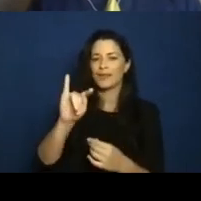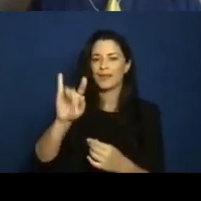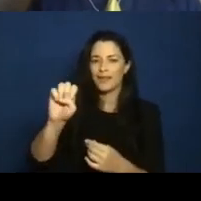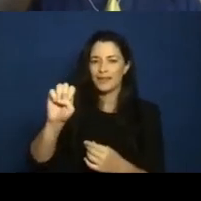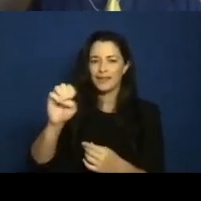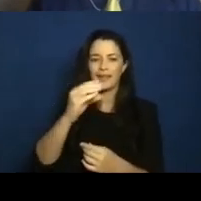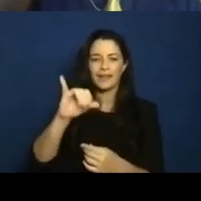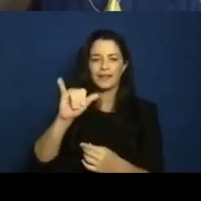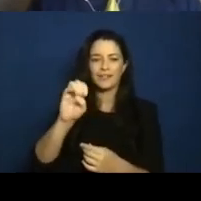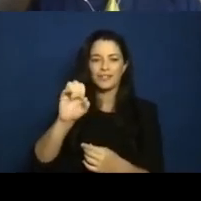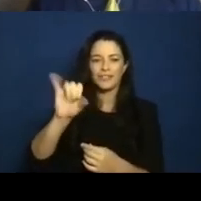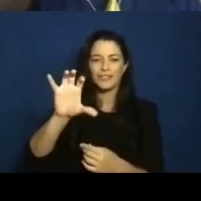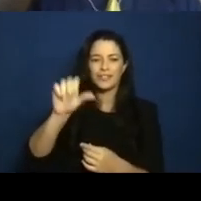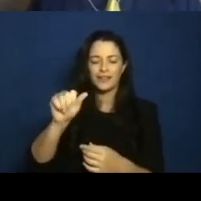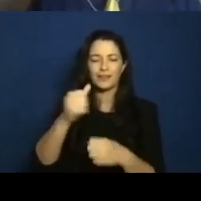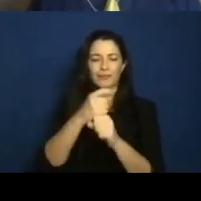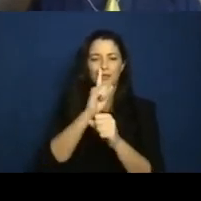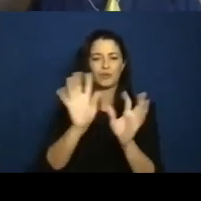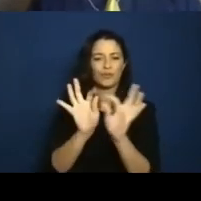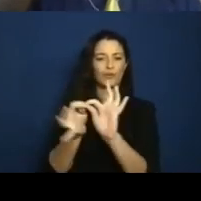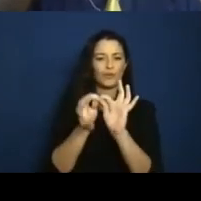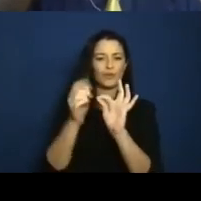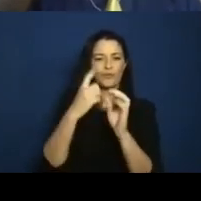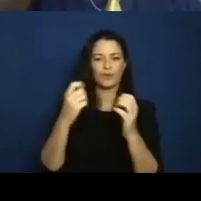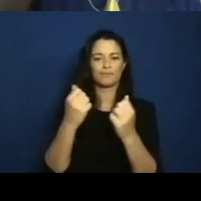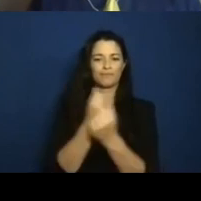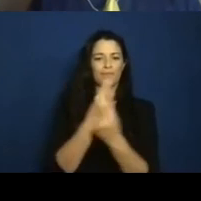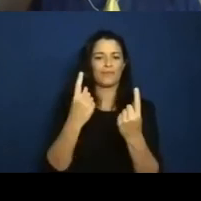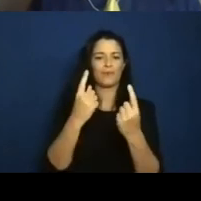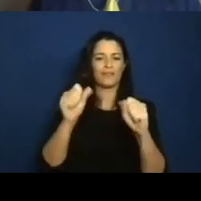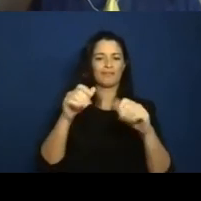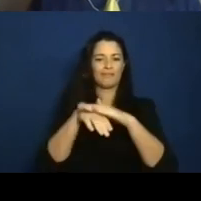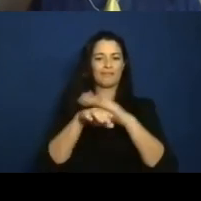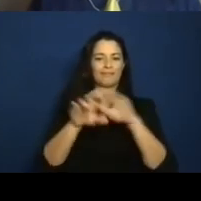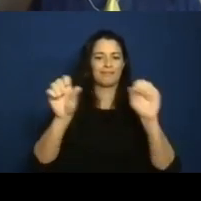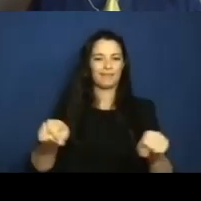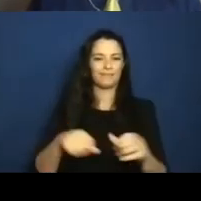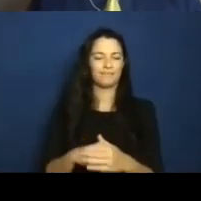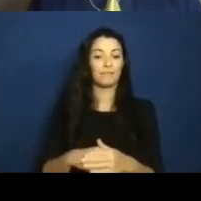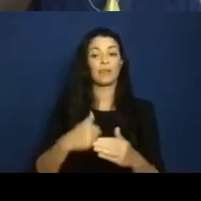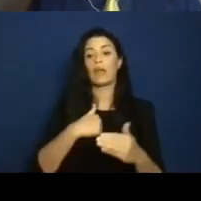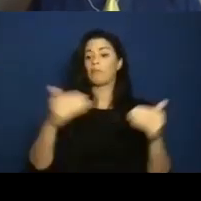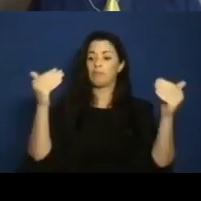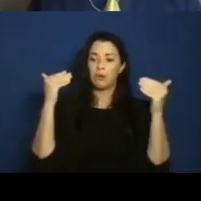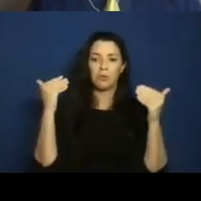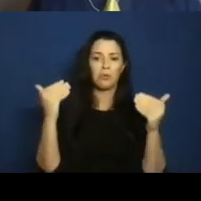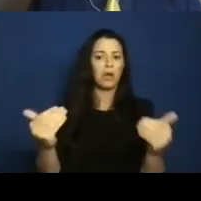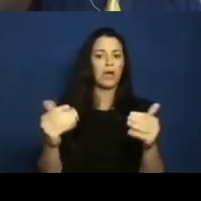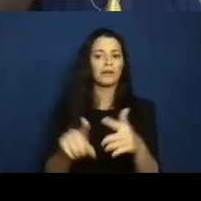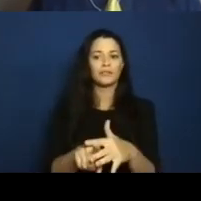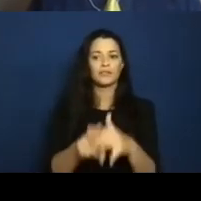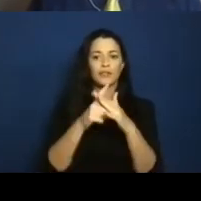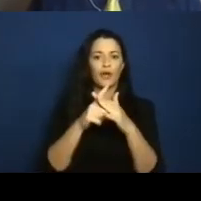to participate as well. Thanks to all of you. I'll jump right in pretty much, and I